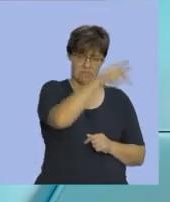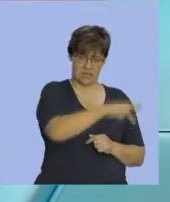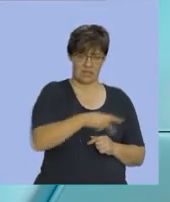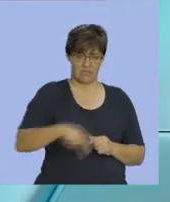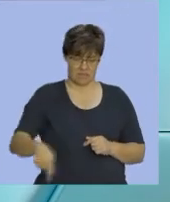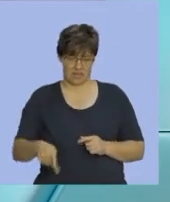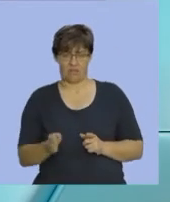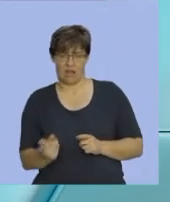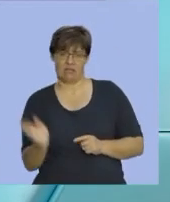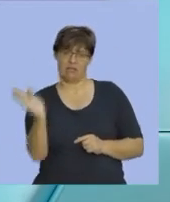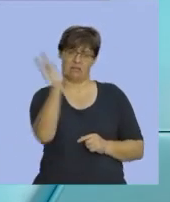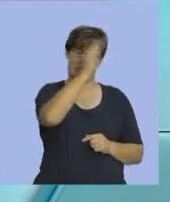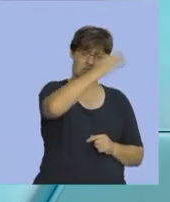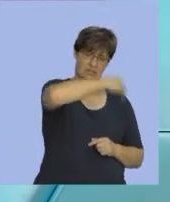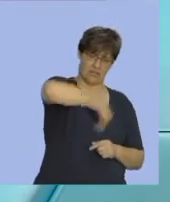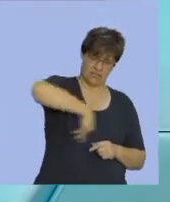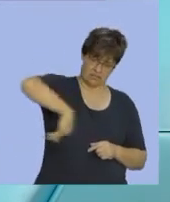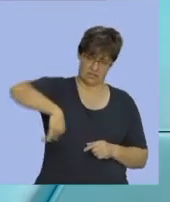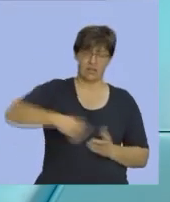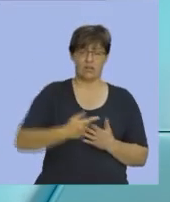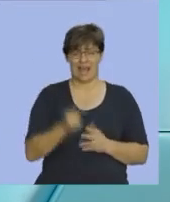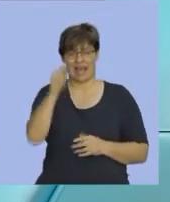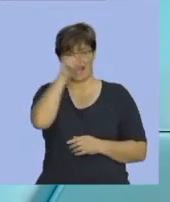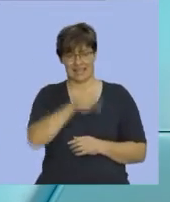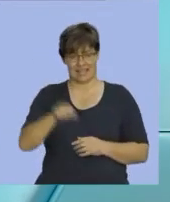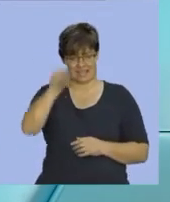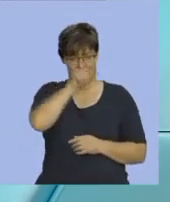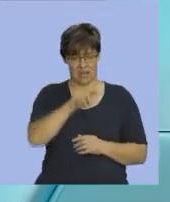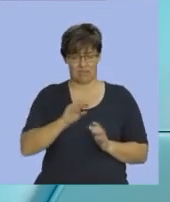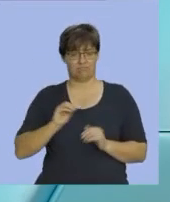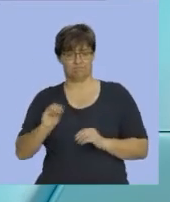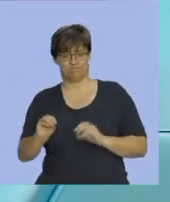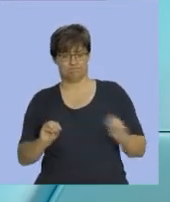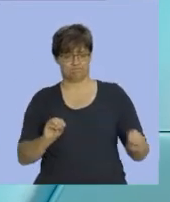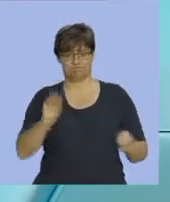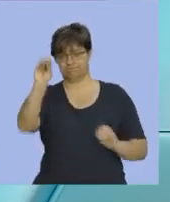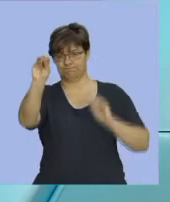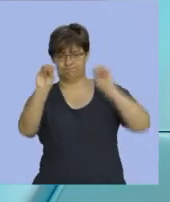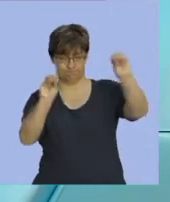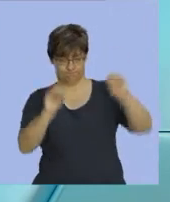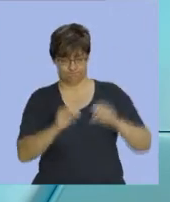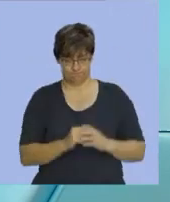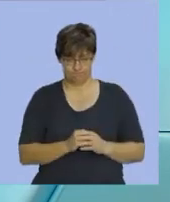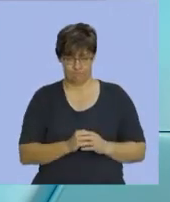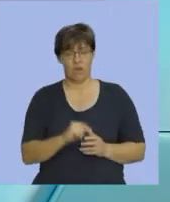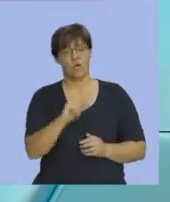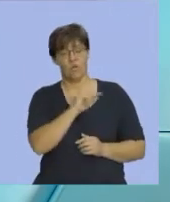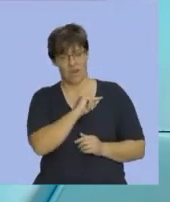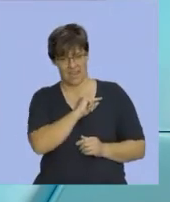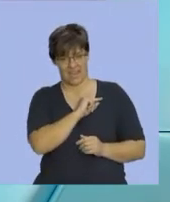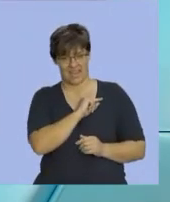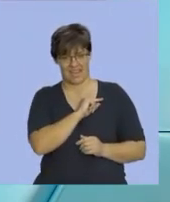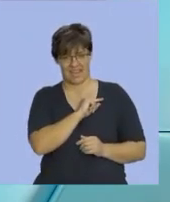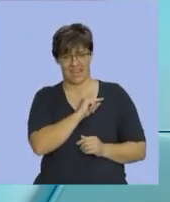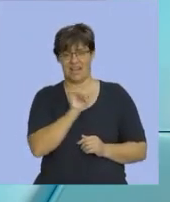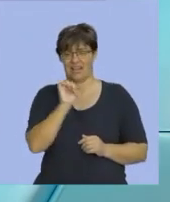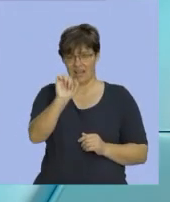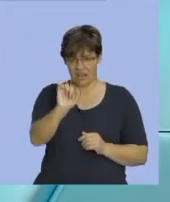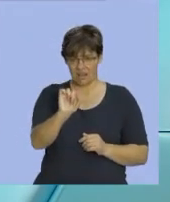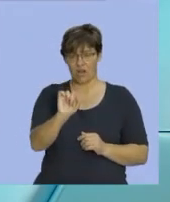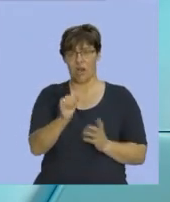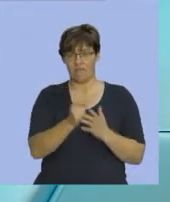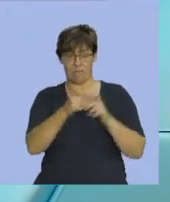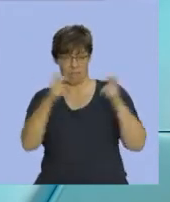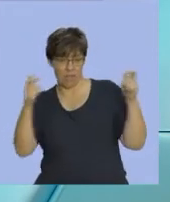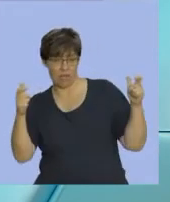P going forward to try and talk about the angle theta being placed in different quadrants because